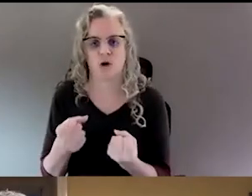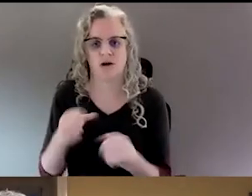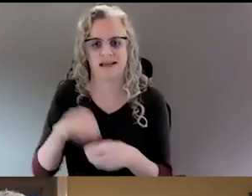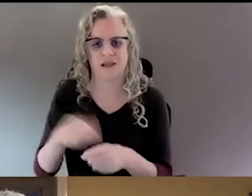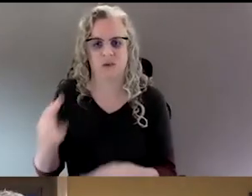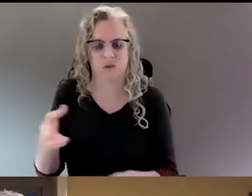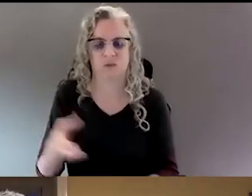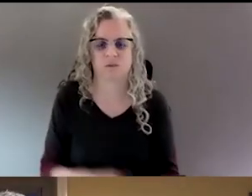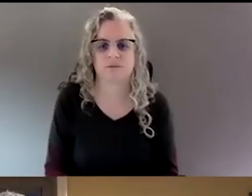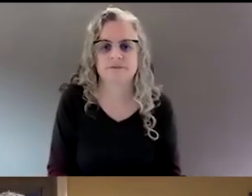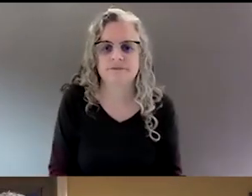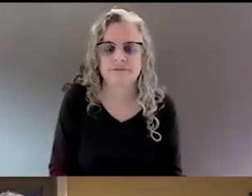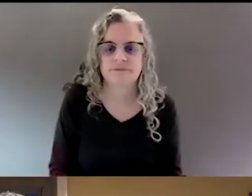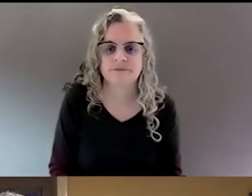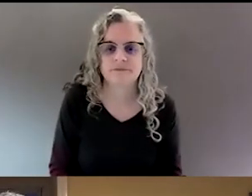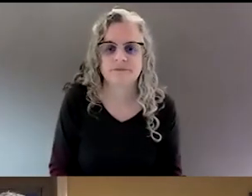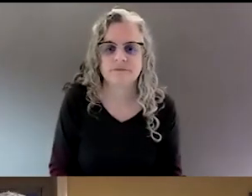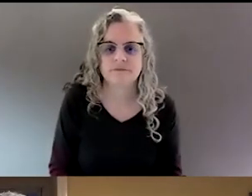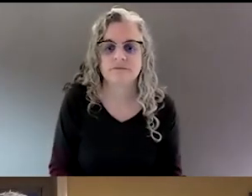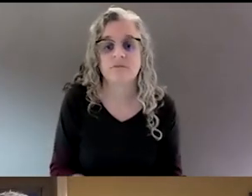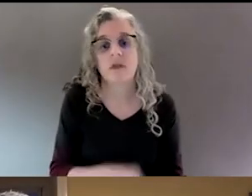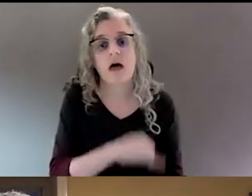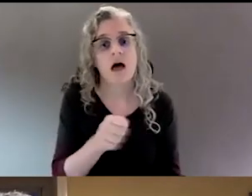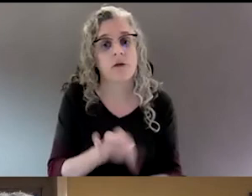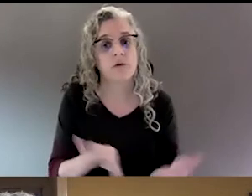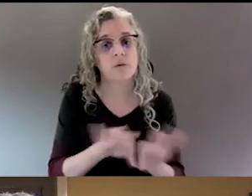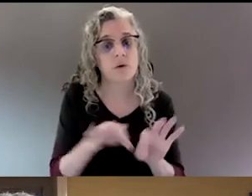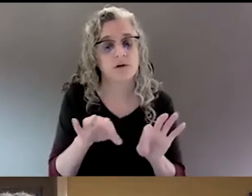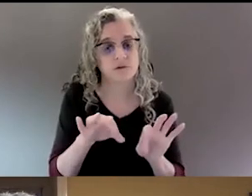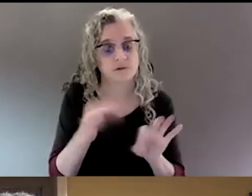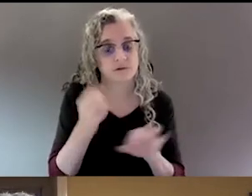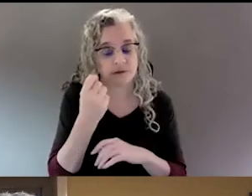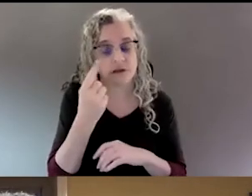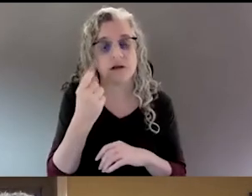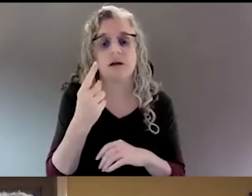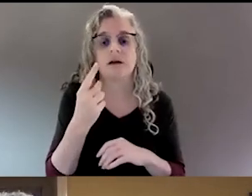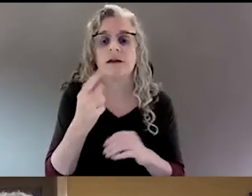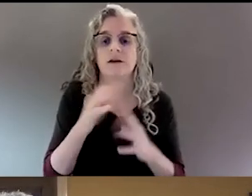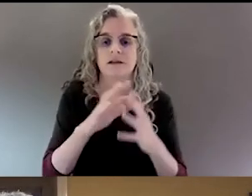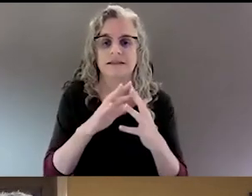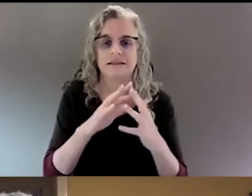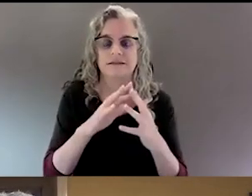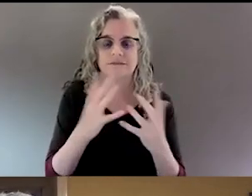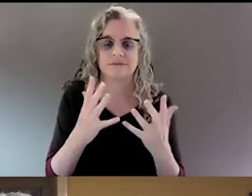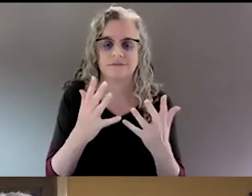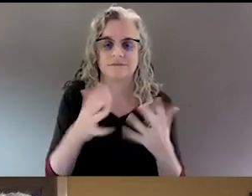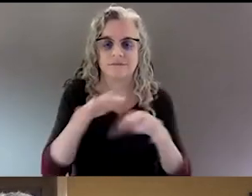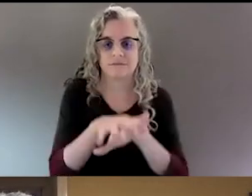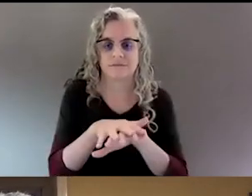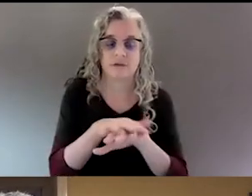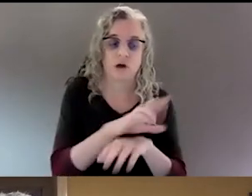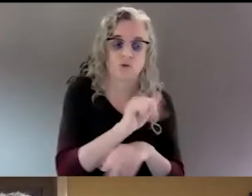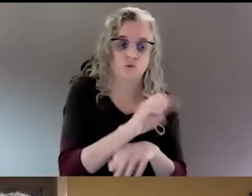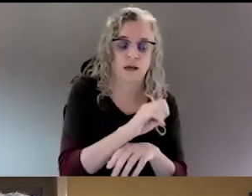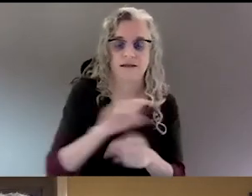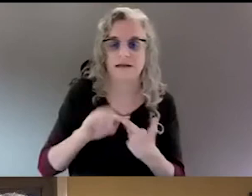to recognize is that there's an intersectionality between race and cultural issues that